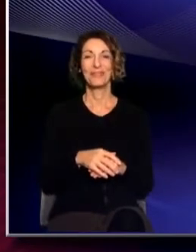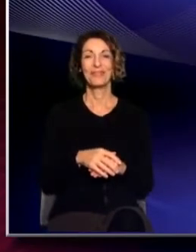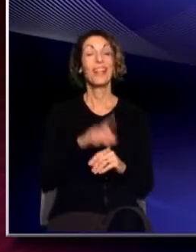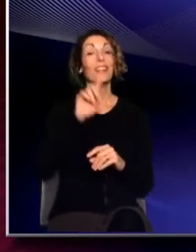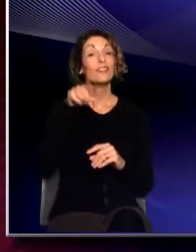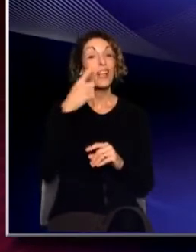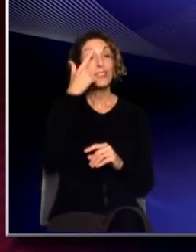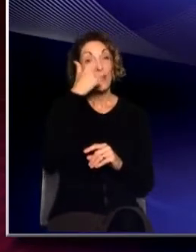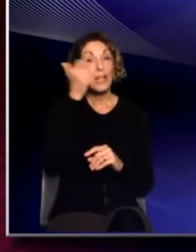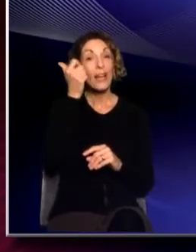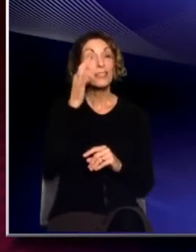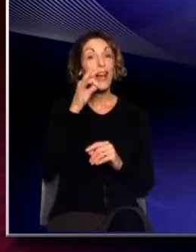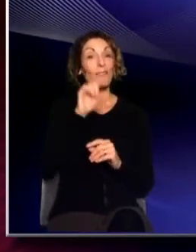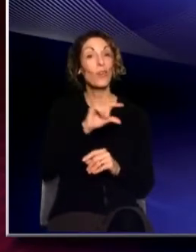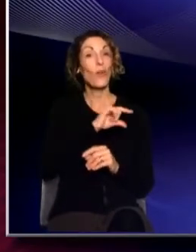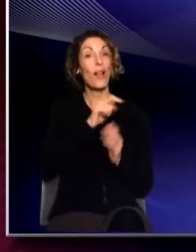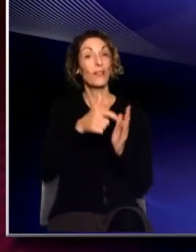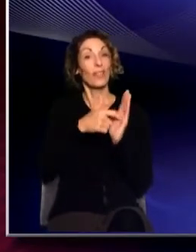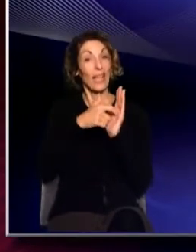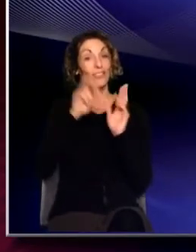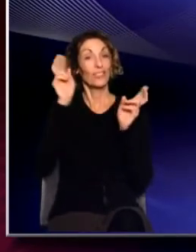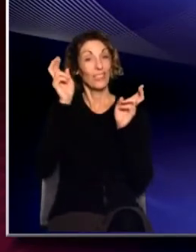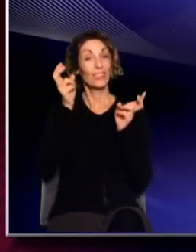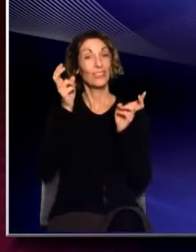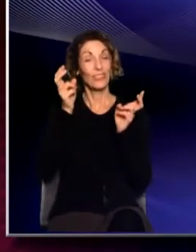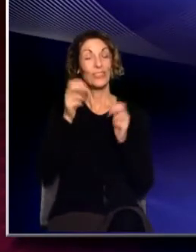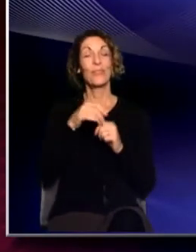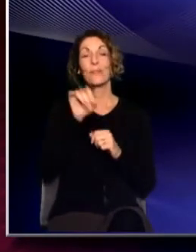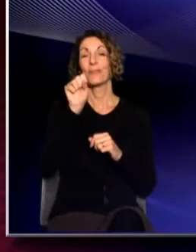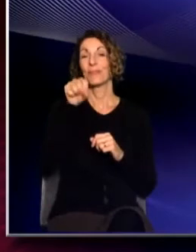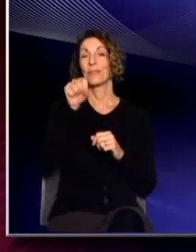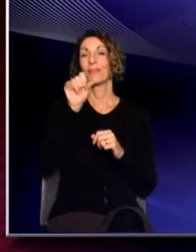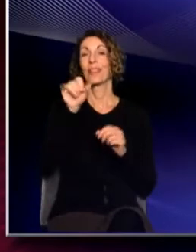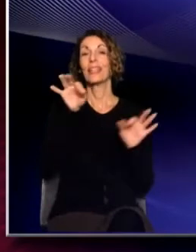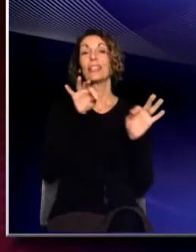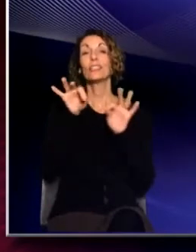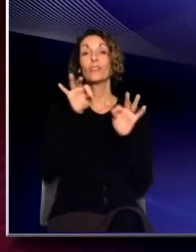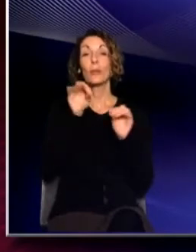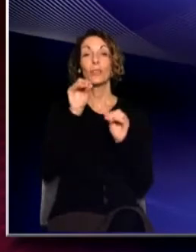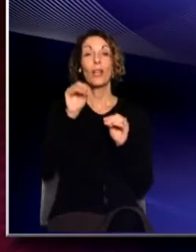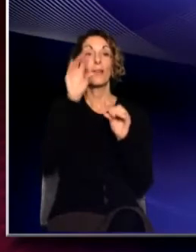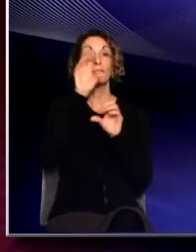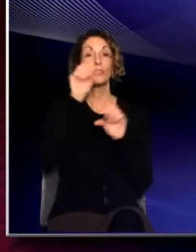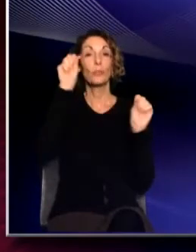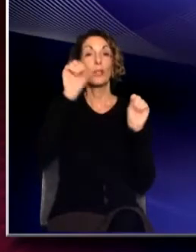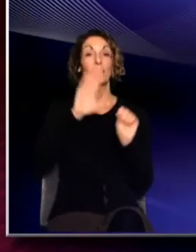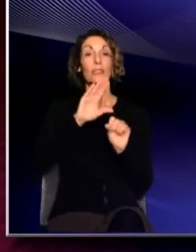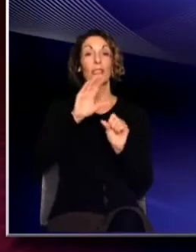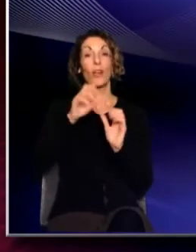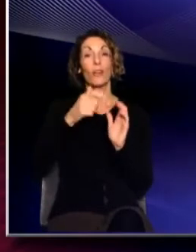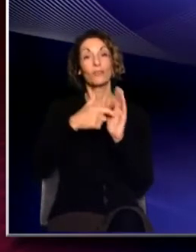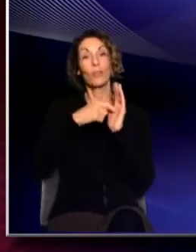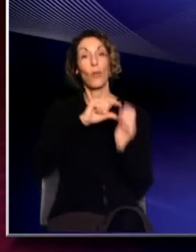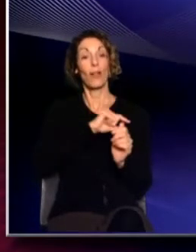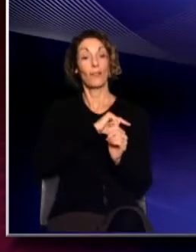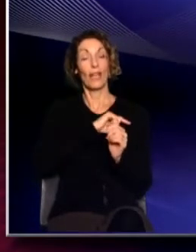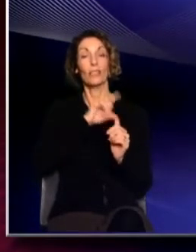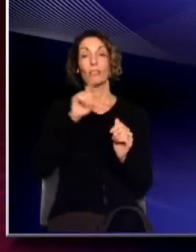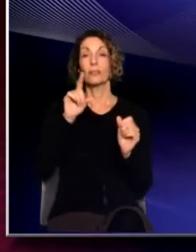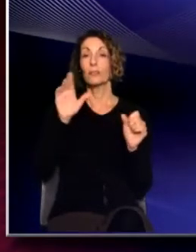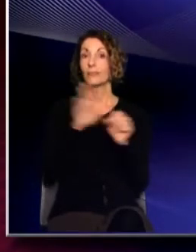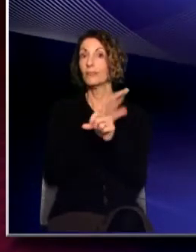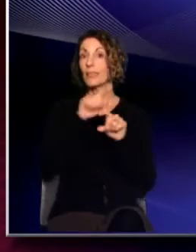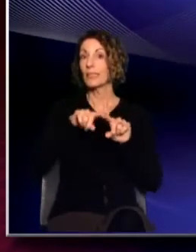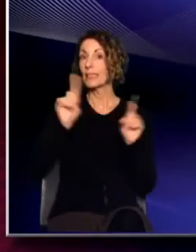Just because of the qualification issue. Yes, the description of the superintendent's qualification is entirely